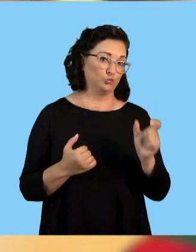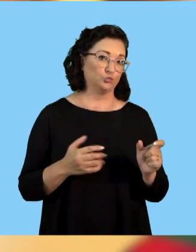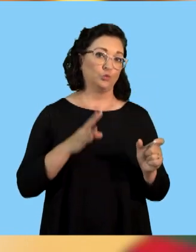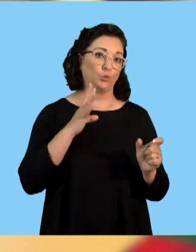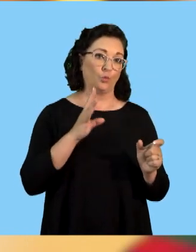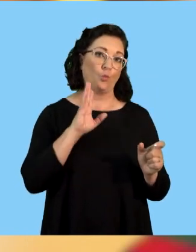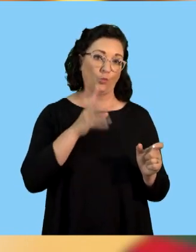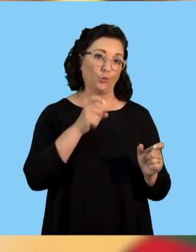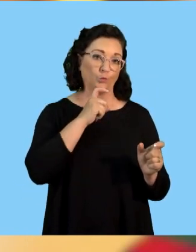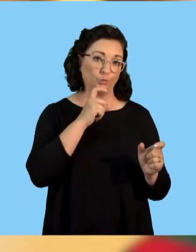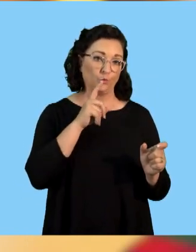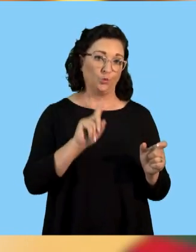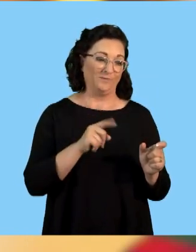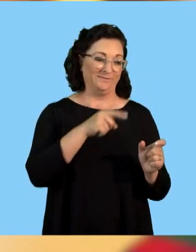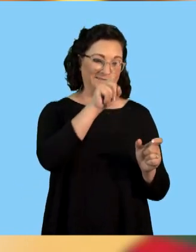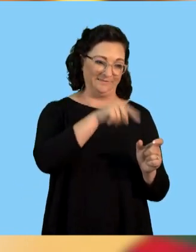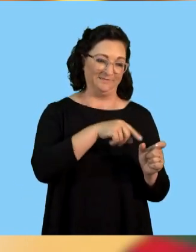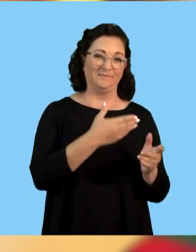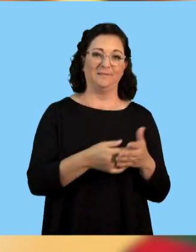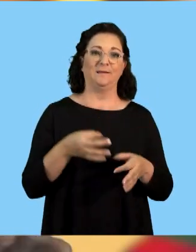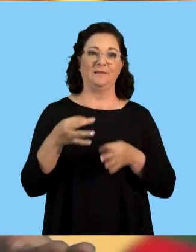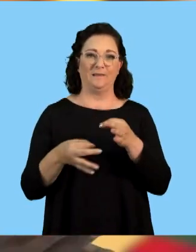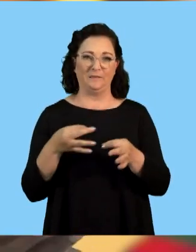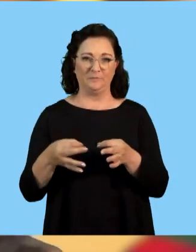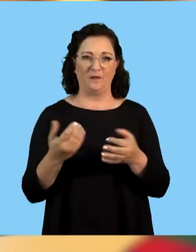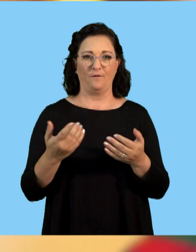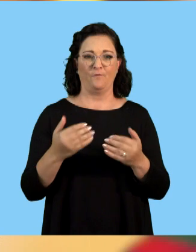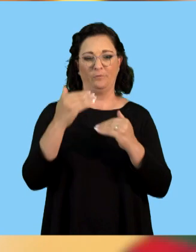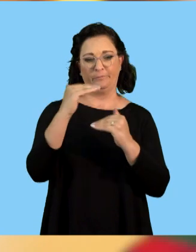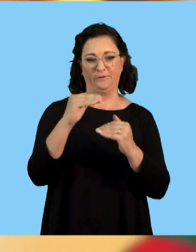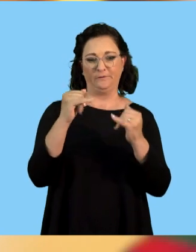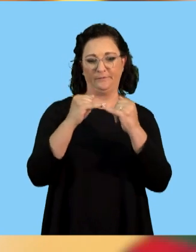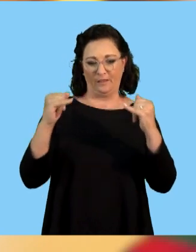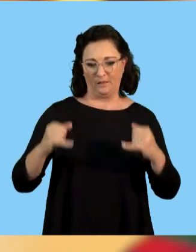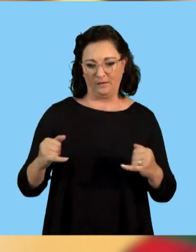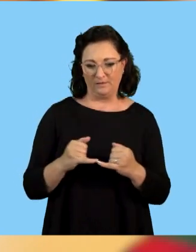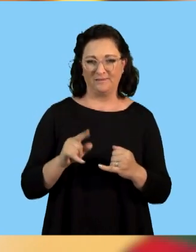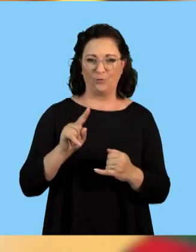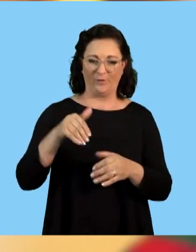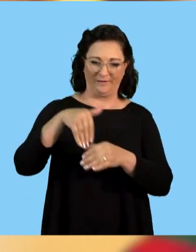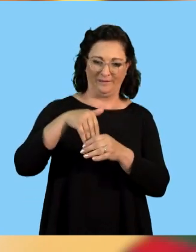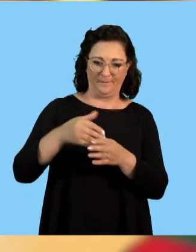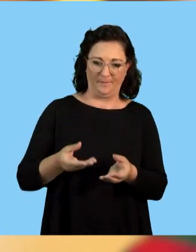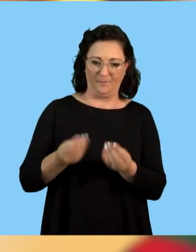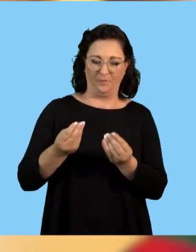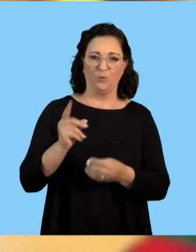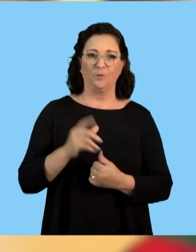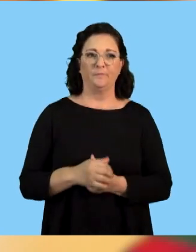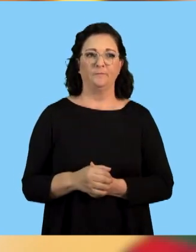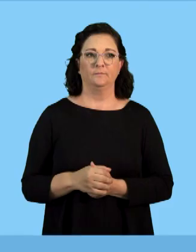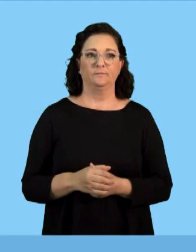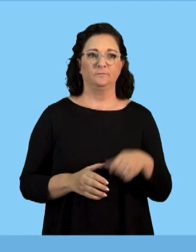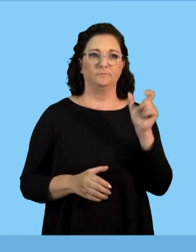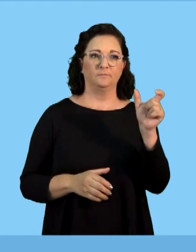that you're going to be using throughout the lesson to better explain what we mean by a parallel circuit and also what we find in a parallel circuit.